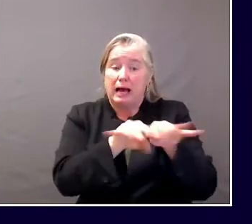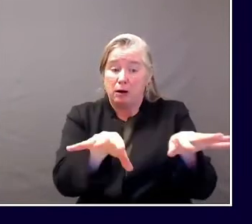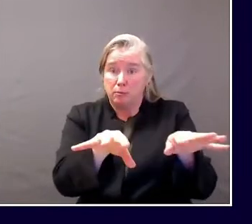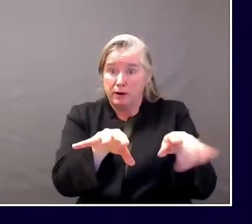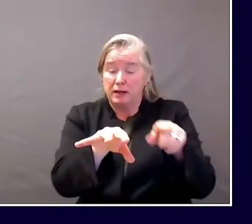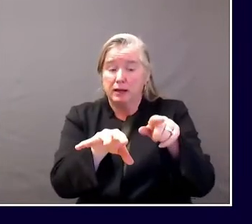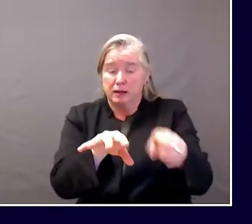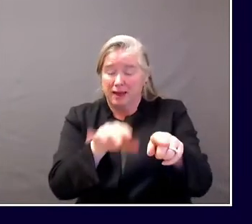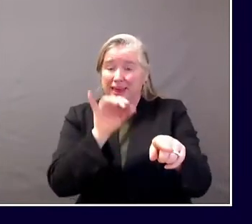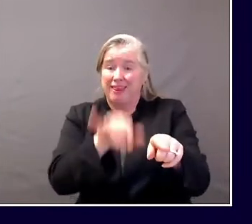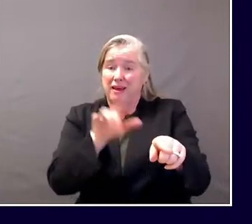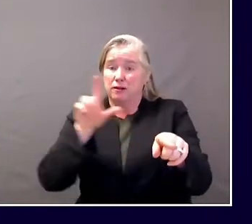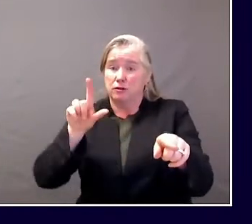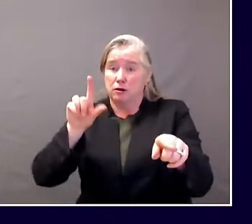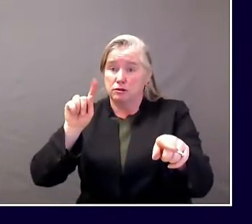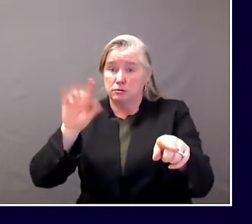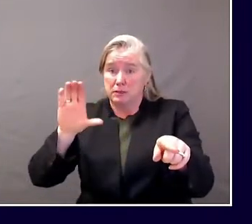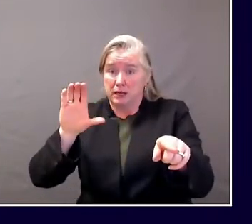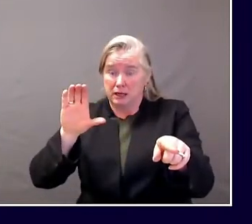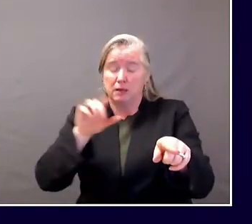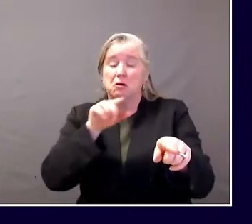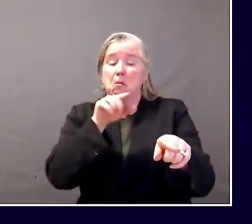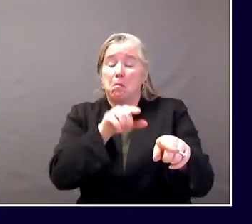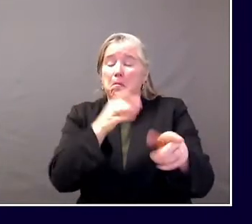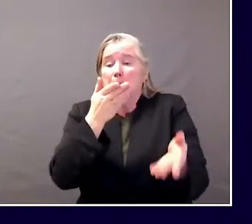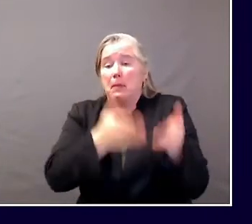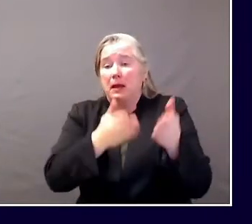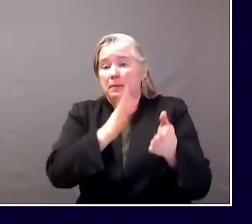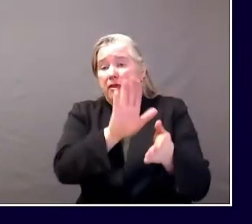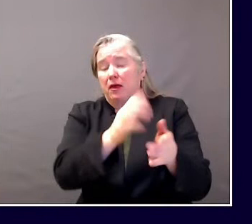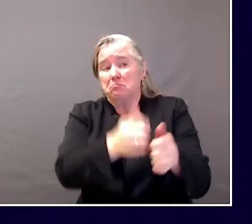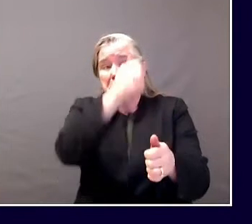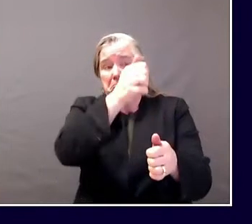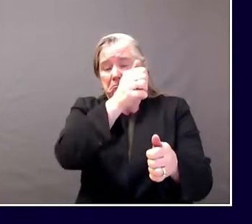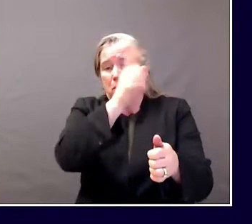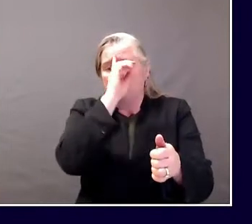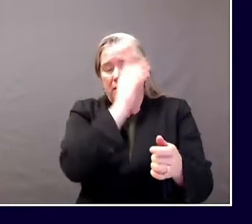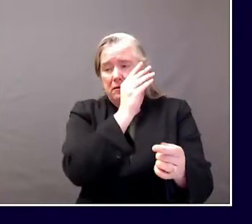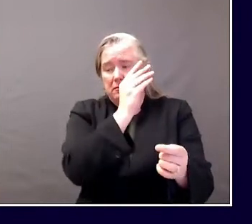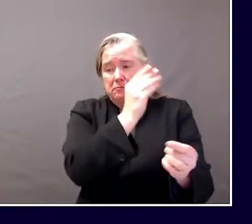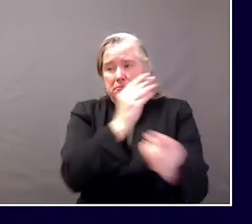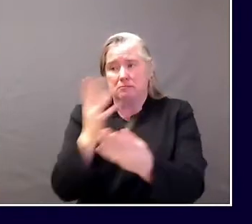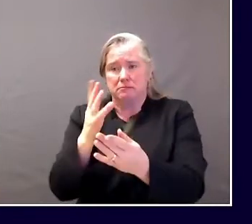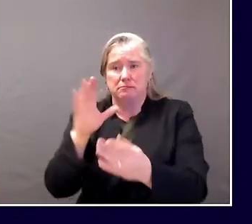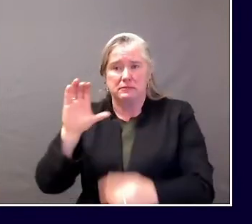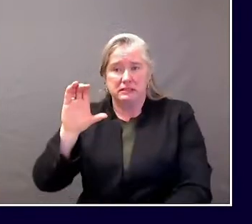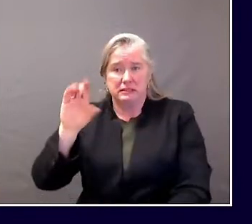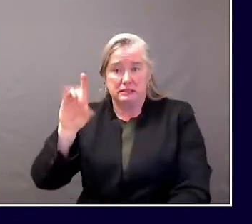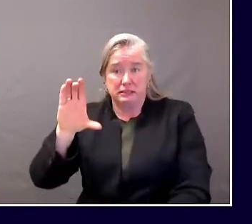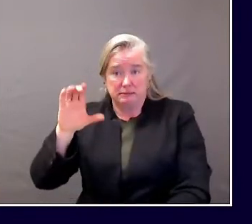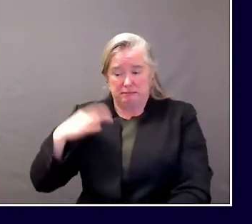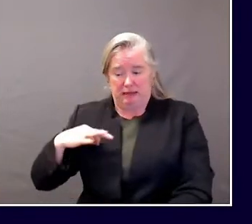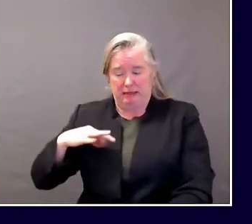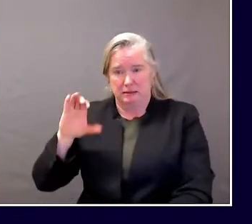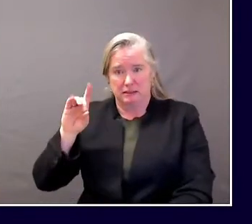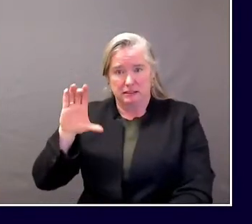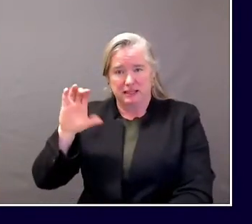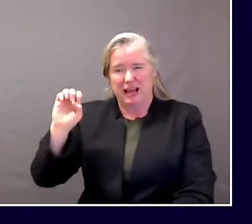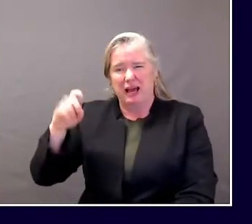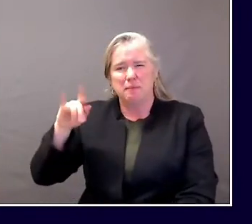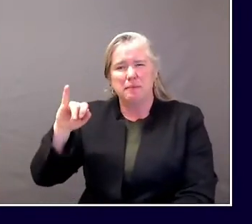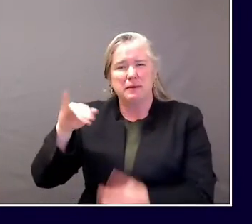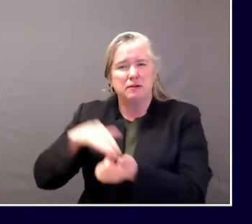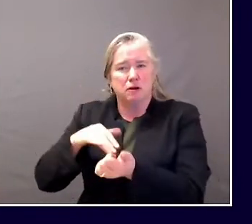long-term care facility may alert the epidemiologist at Maine CDC who is investigating the